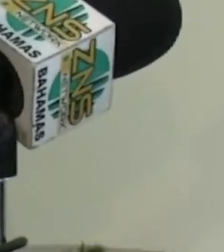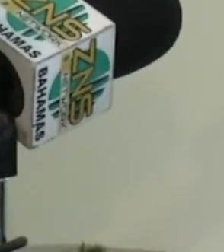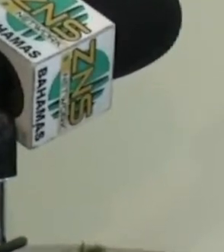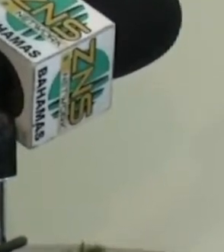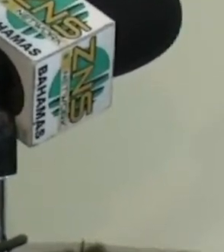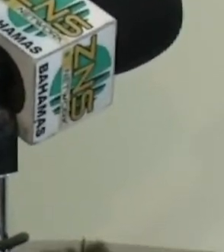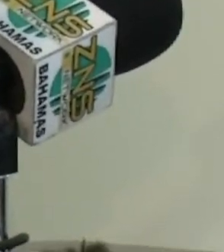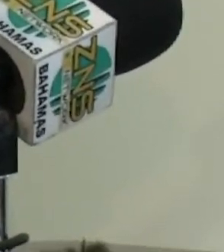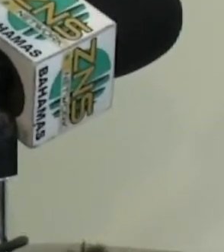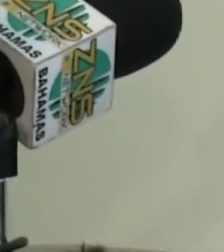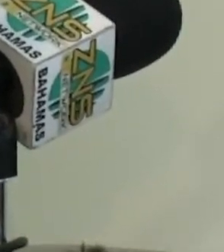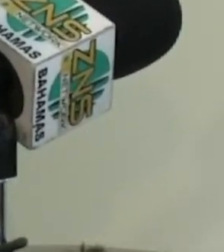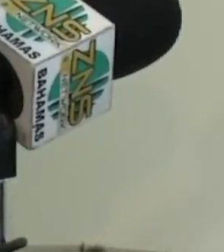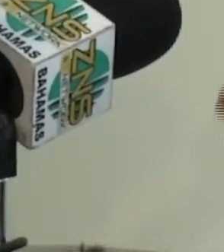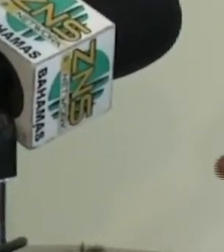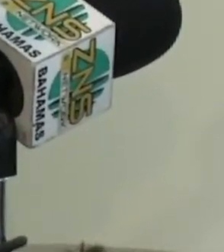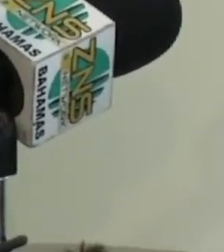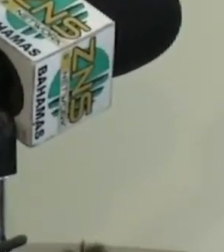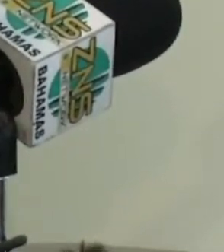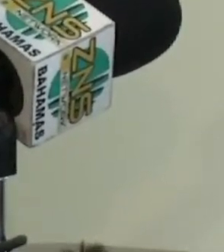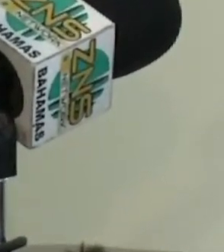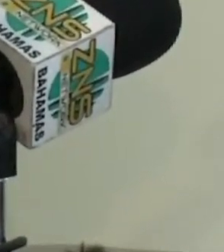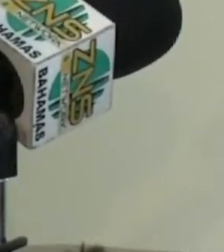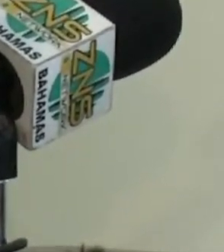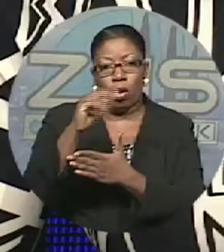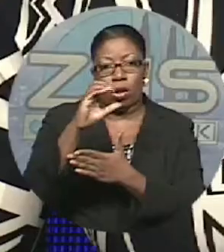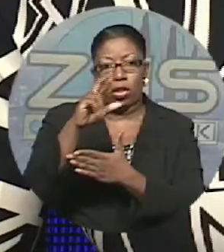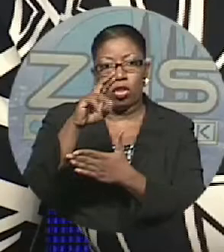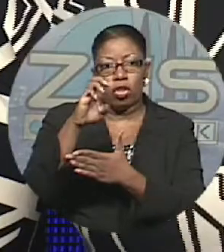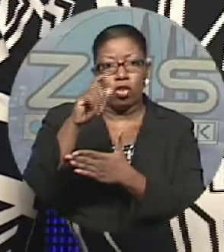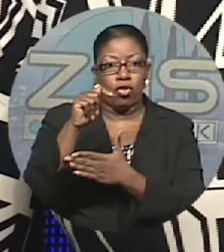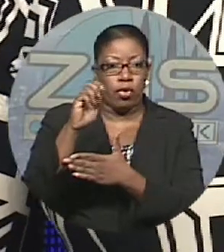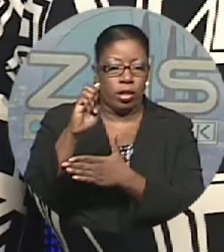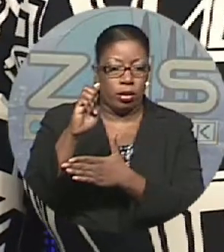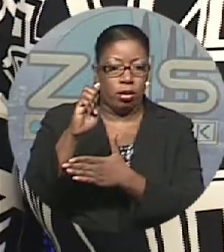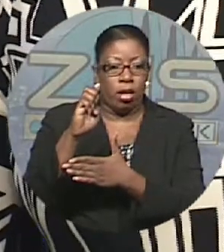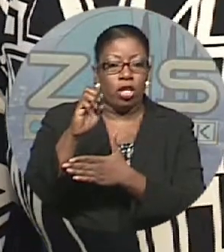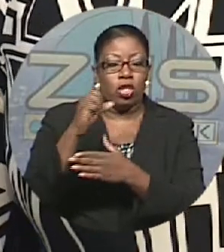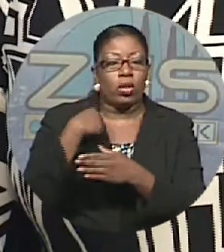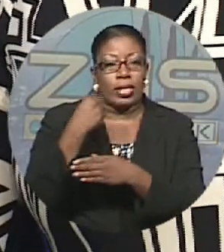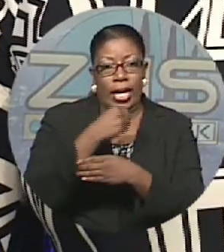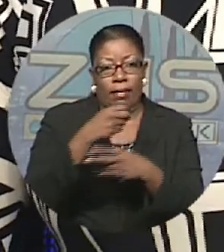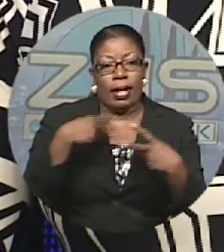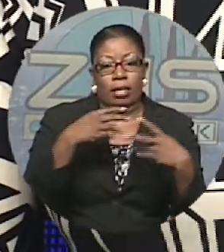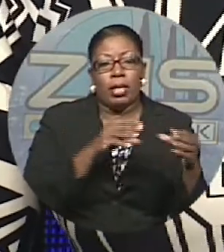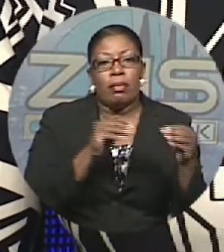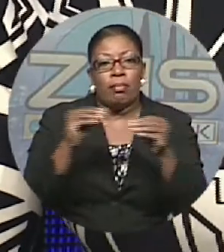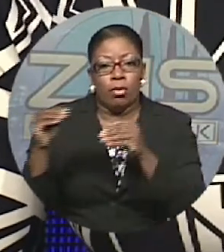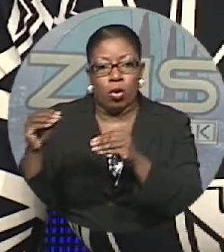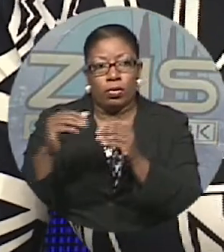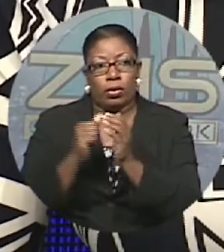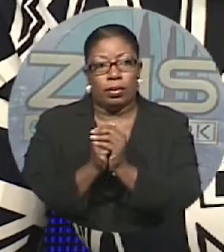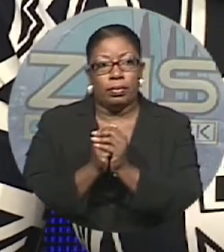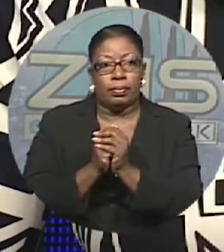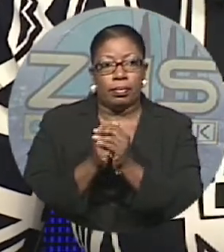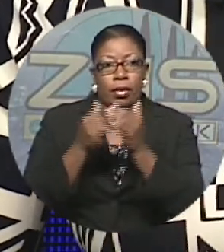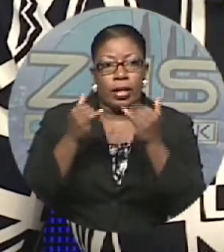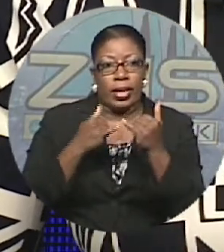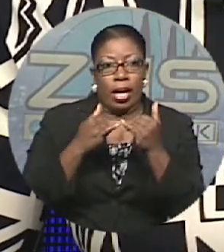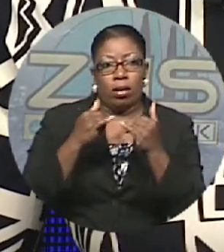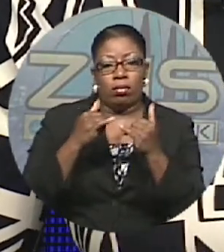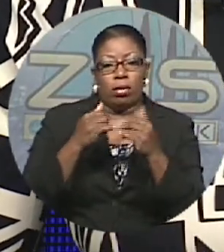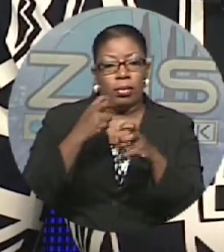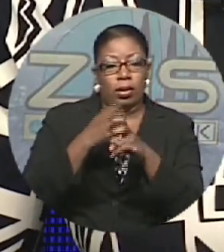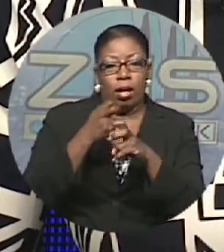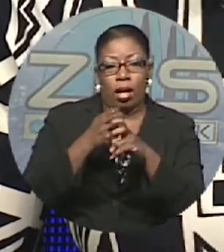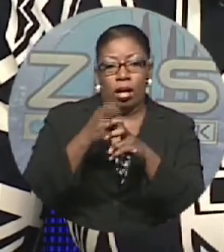falling concrete, etc., and staff were also relocated. In other news tonight, it's been an uphill battle climbing out of